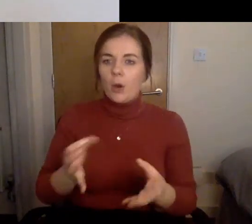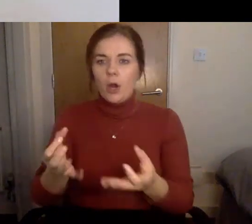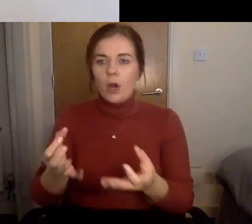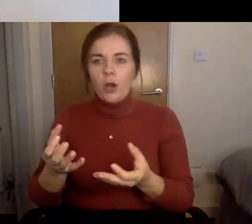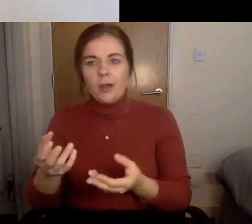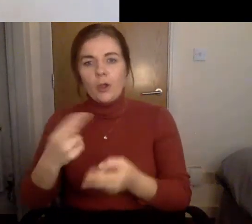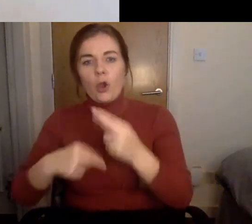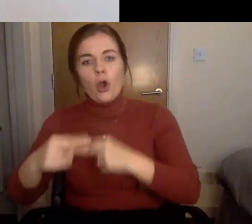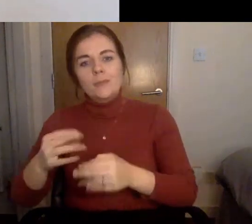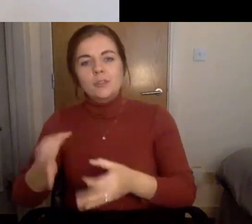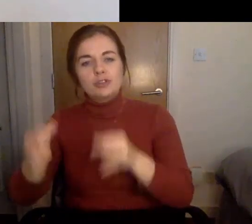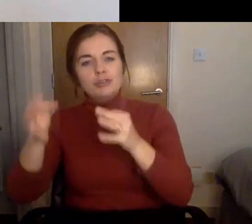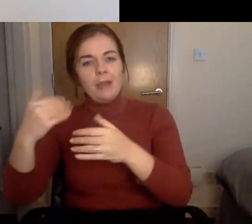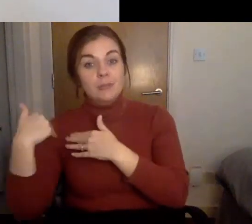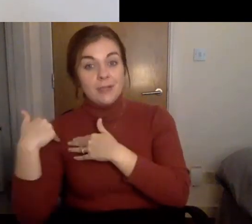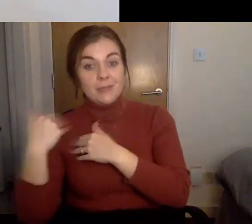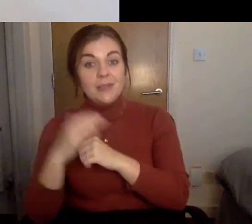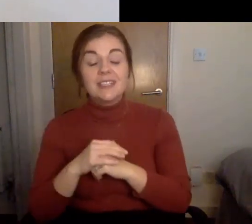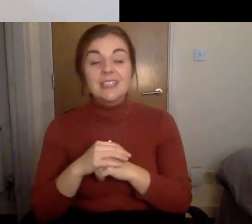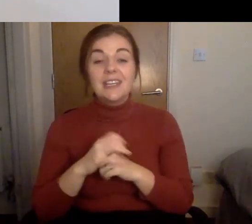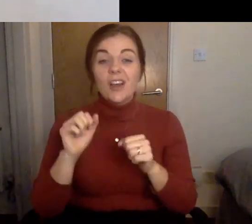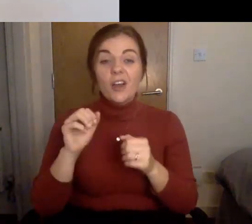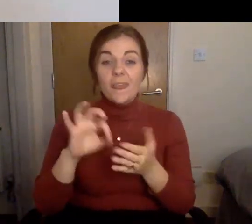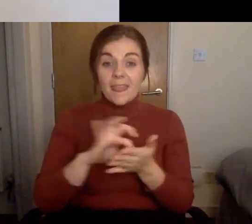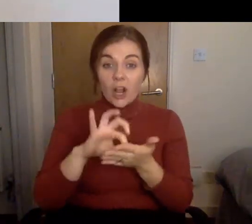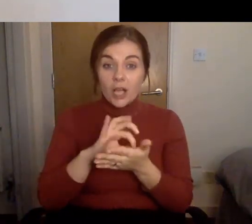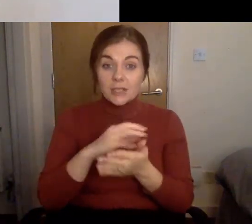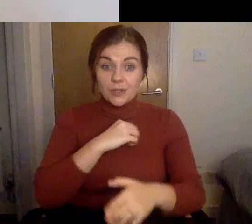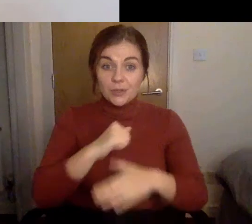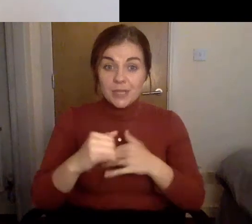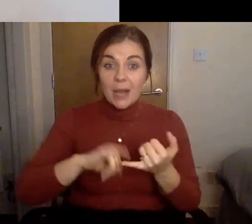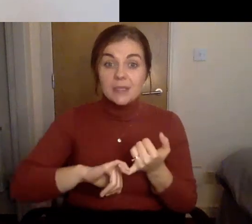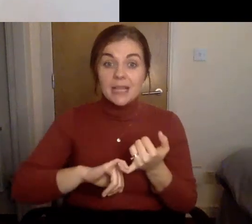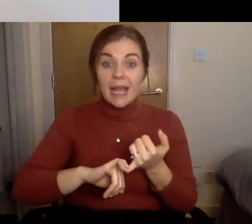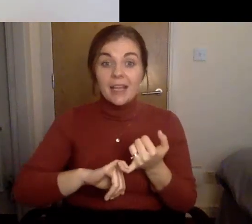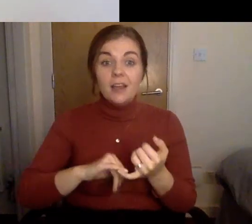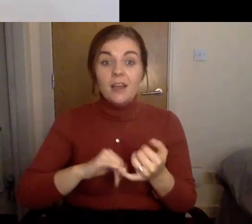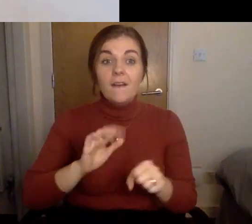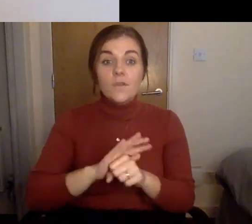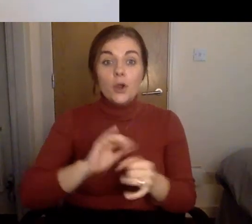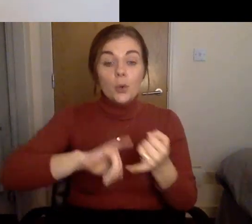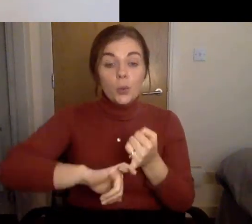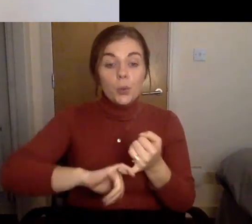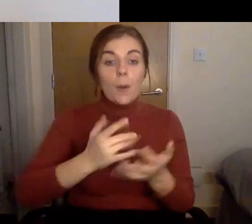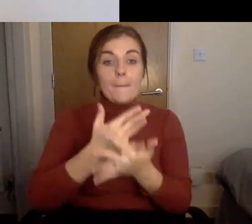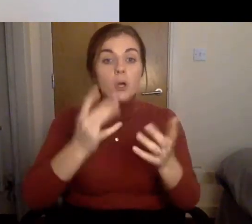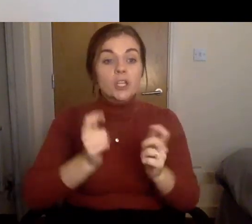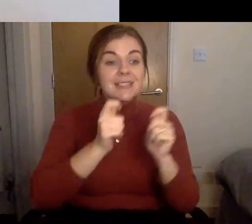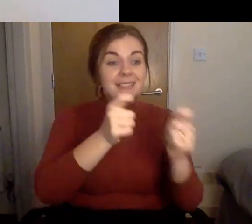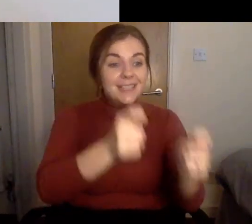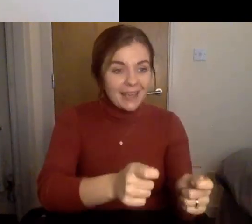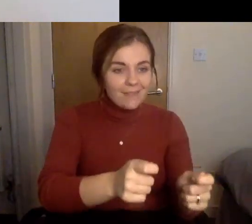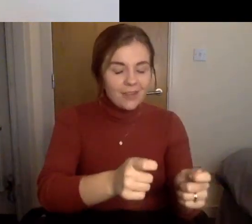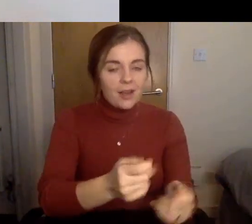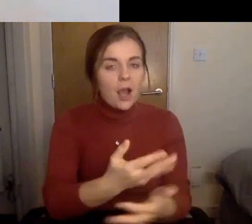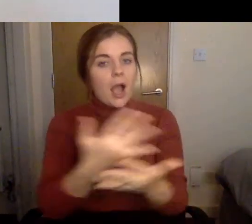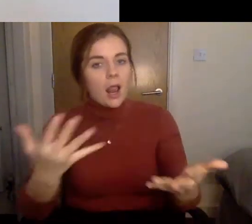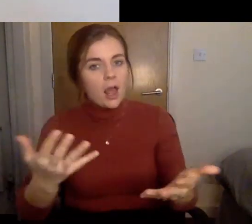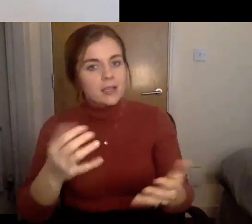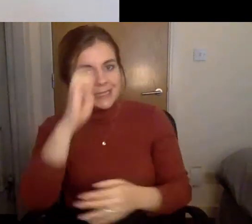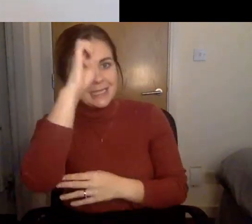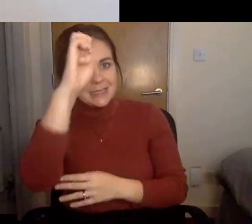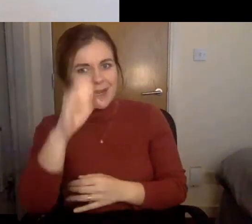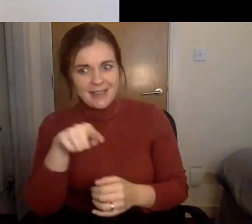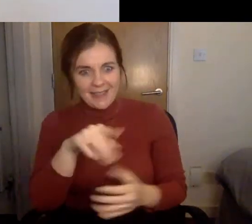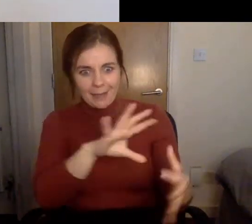today was about whom, you know, to whom much is given, much is expected. I'm like, it's Spider-Man, obviously. So, you know, using those kind of things and